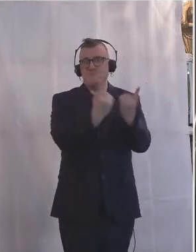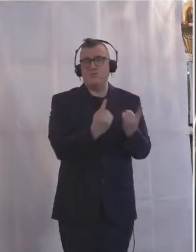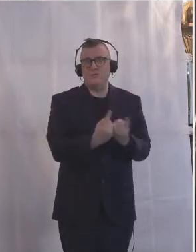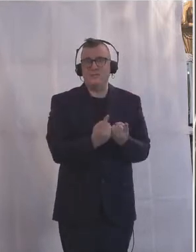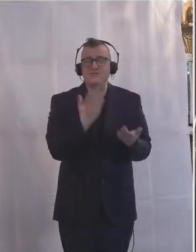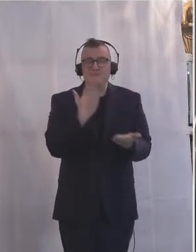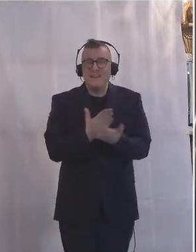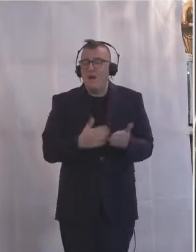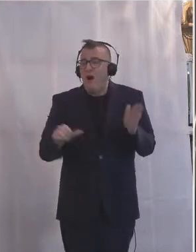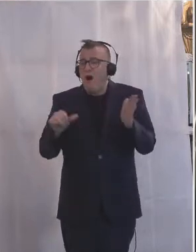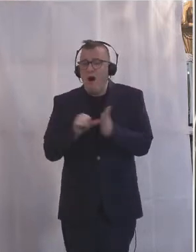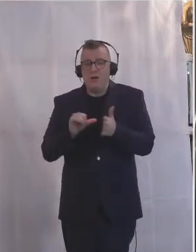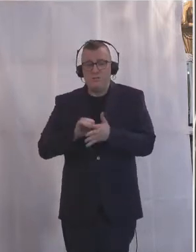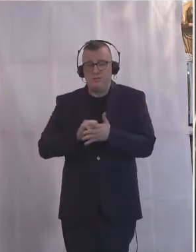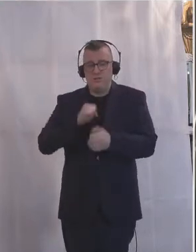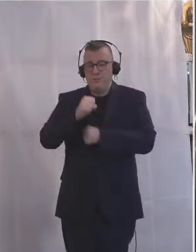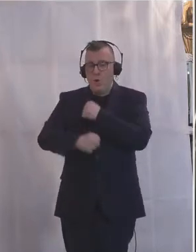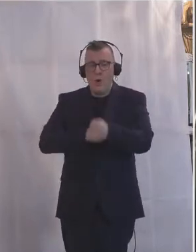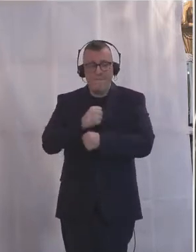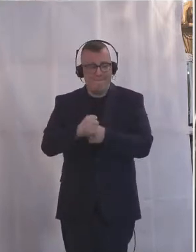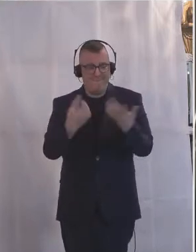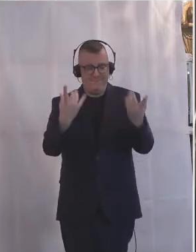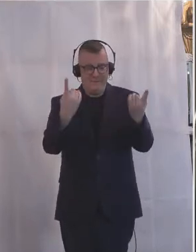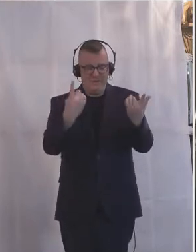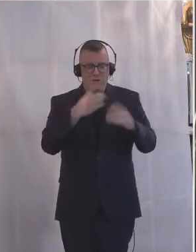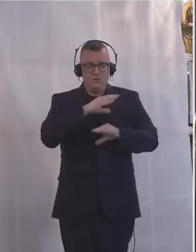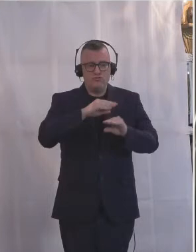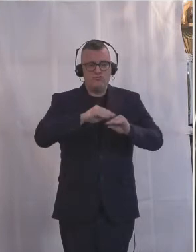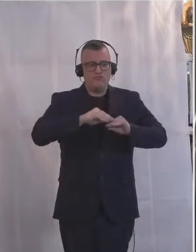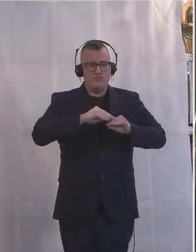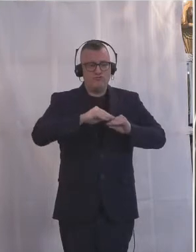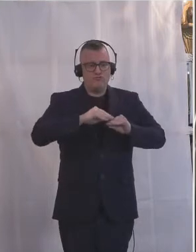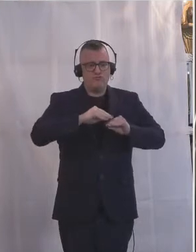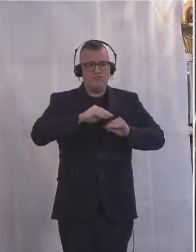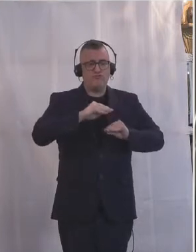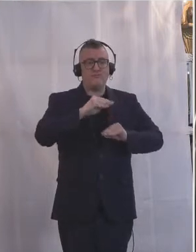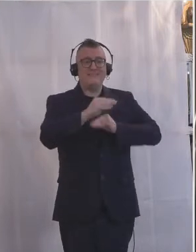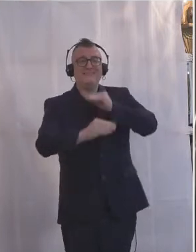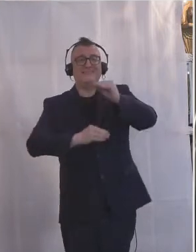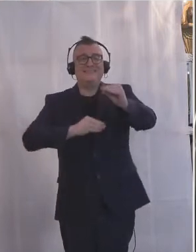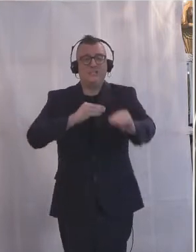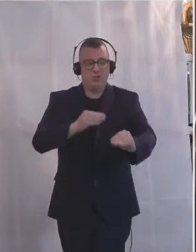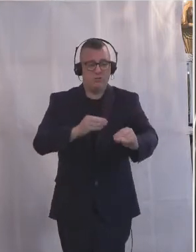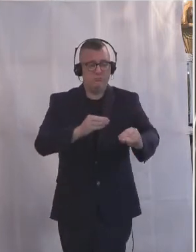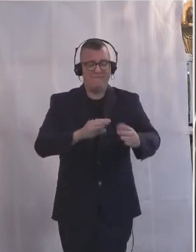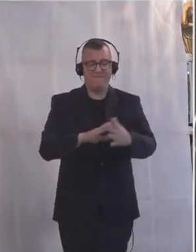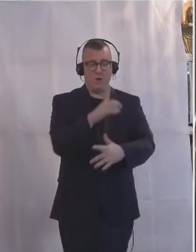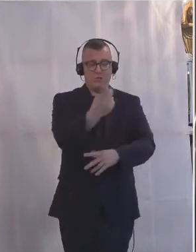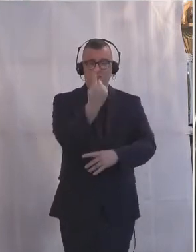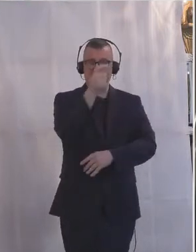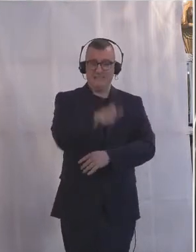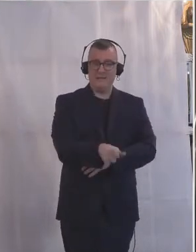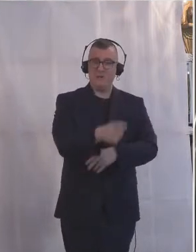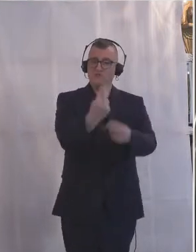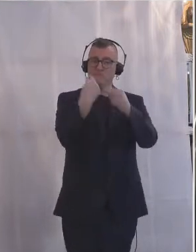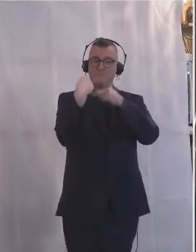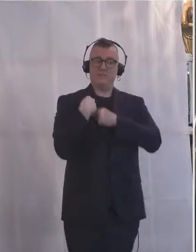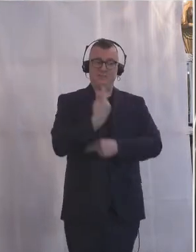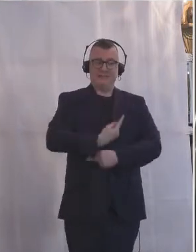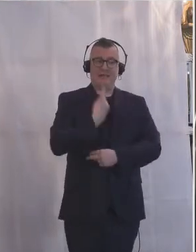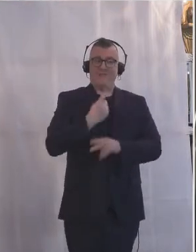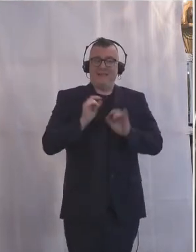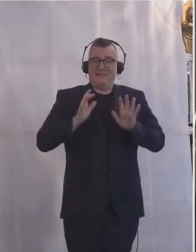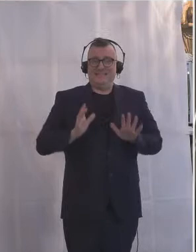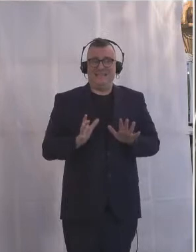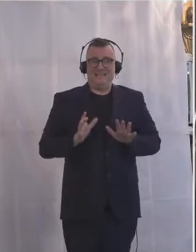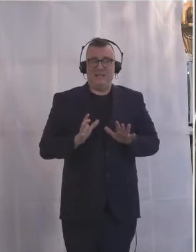to transition from you having to do all of the work and be responsible for everything, to then allow that team to step in.